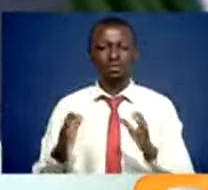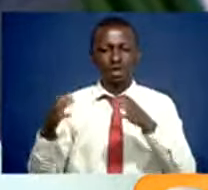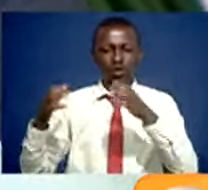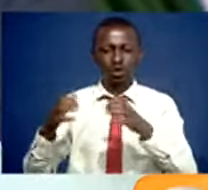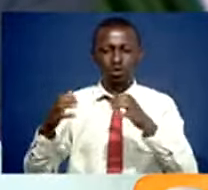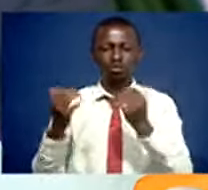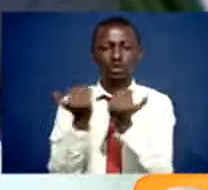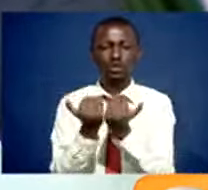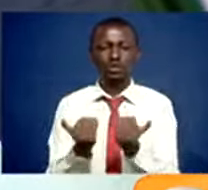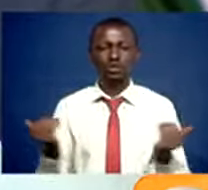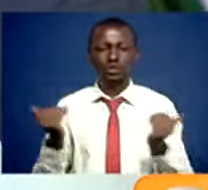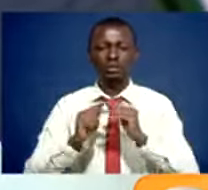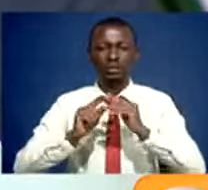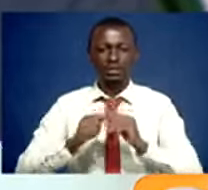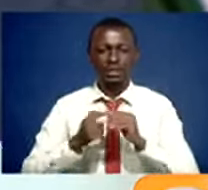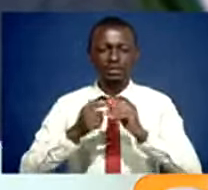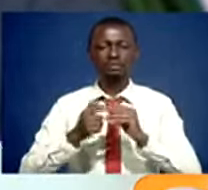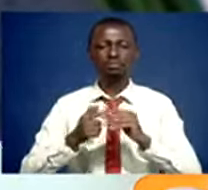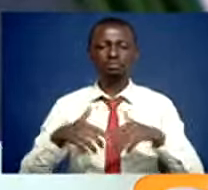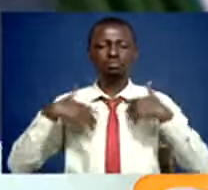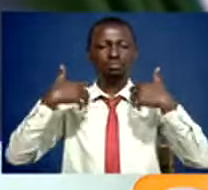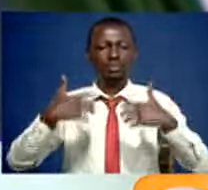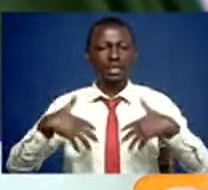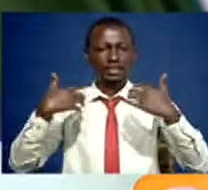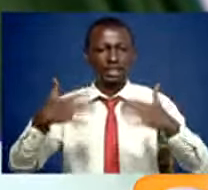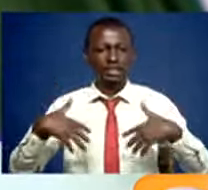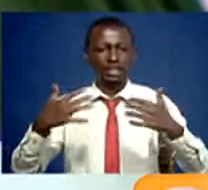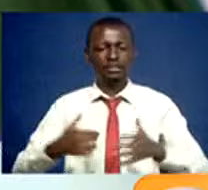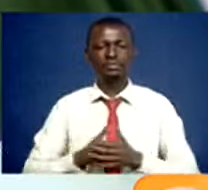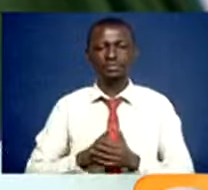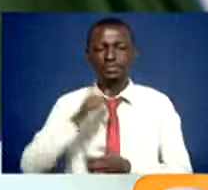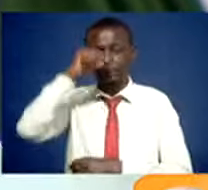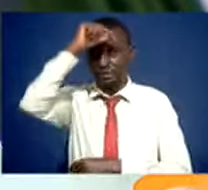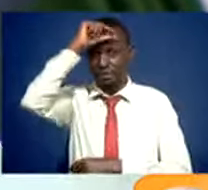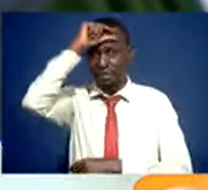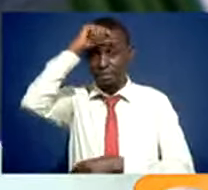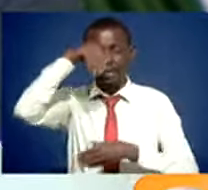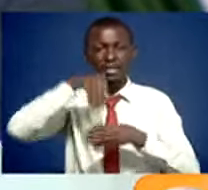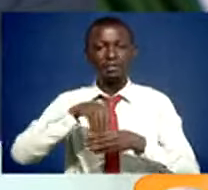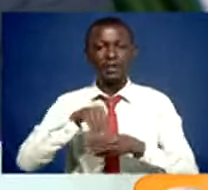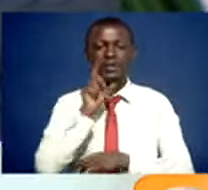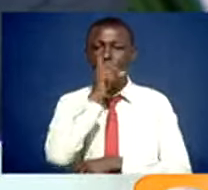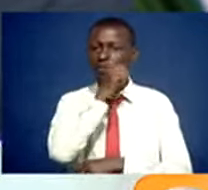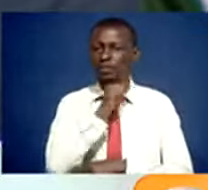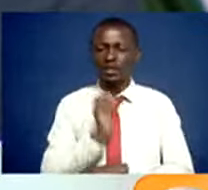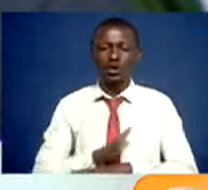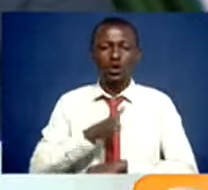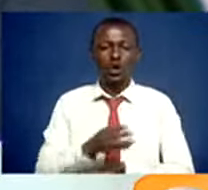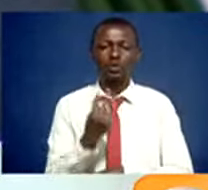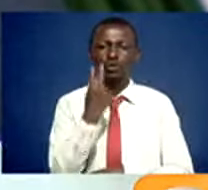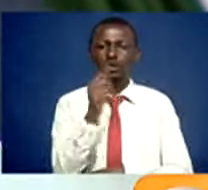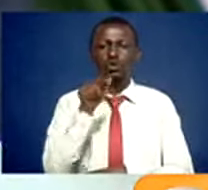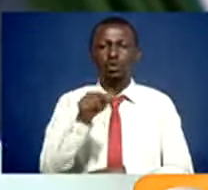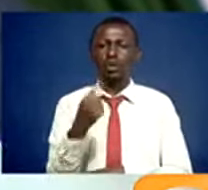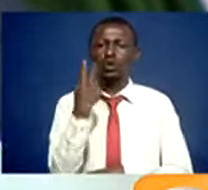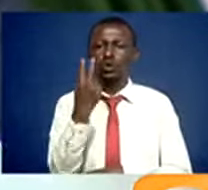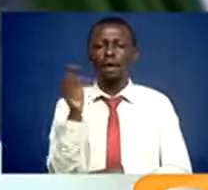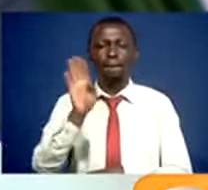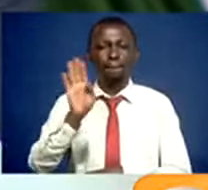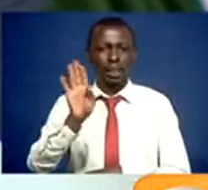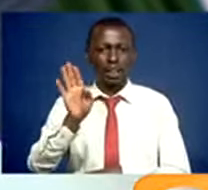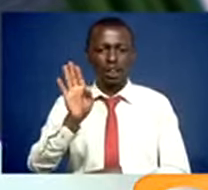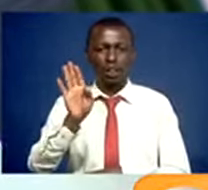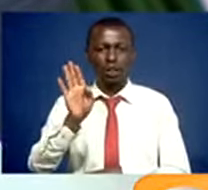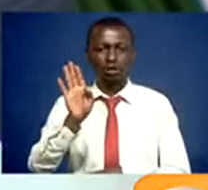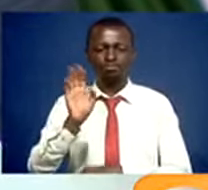children to agriculture. This administration has also invested more than $2.2 billion in the